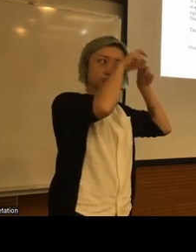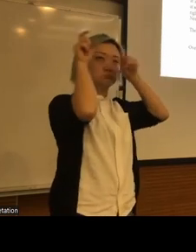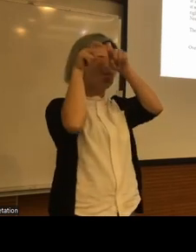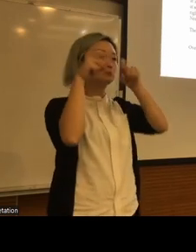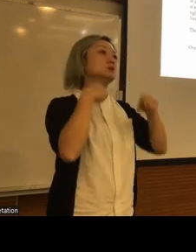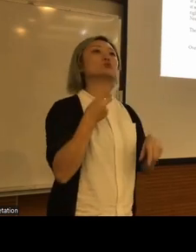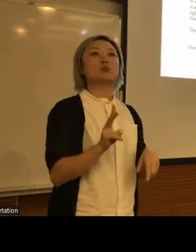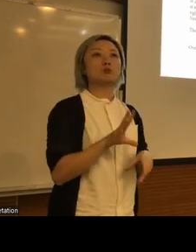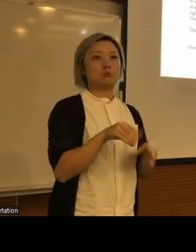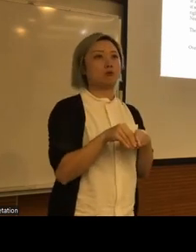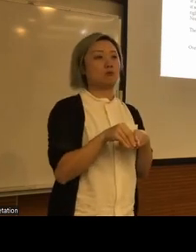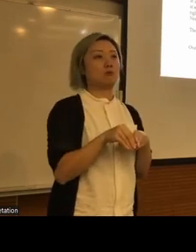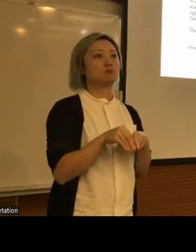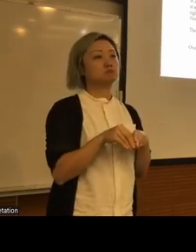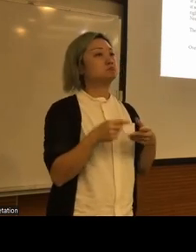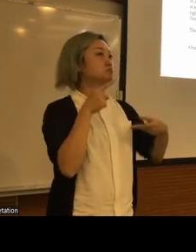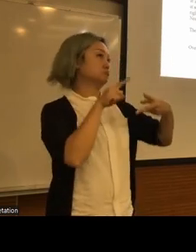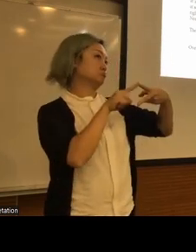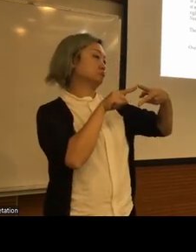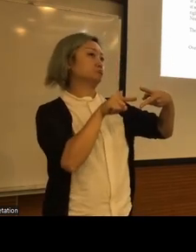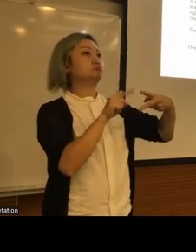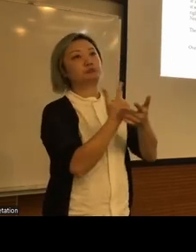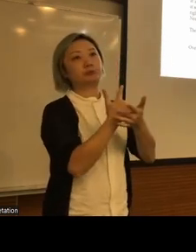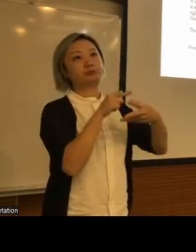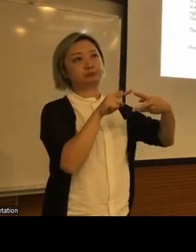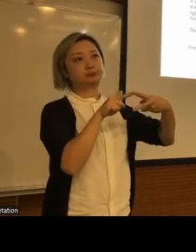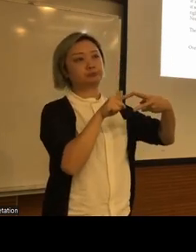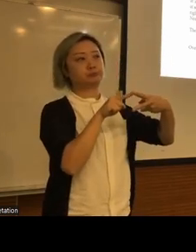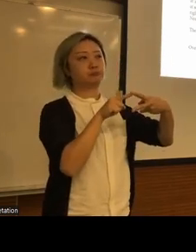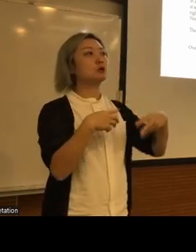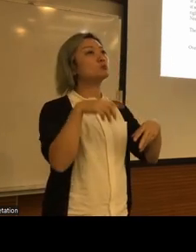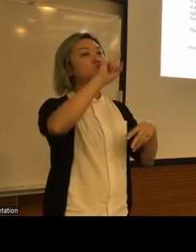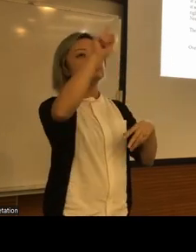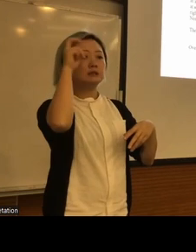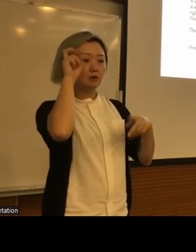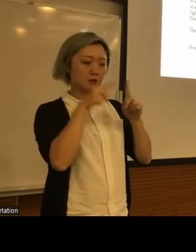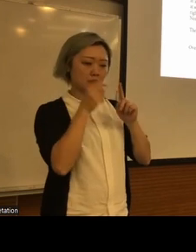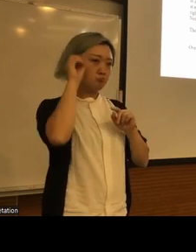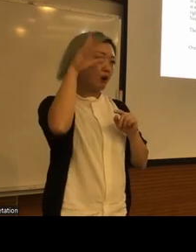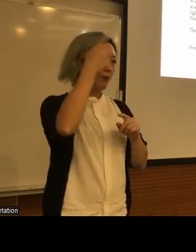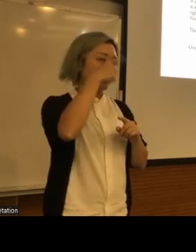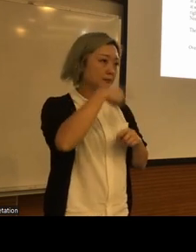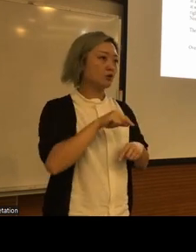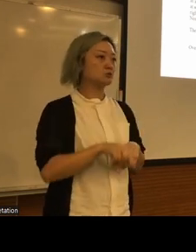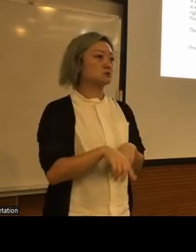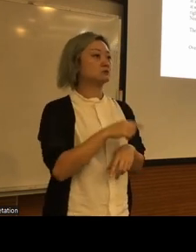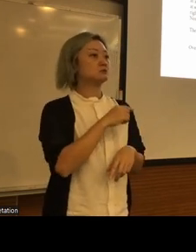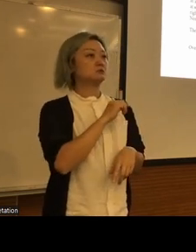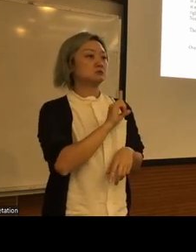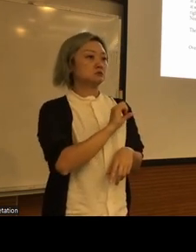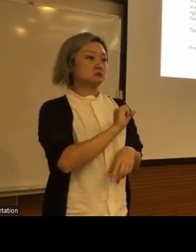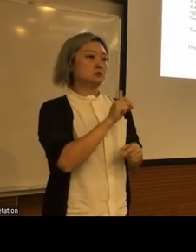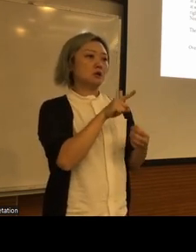listening. I think the first researcher who measured this was Gile